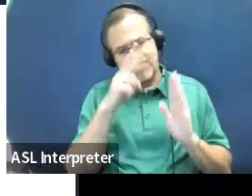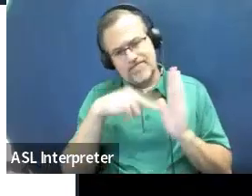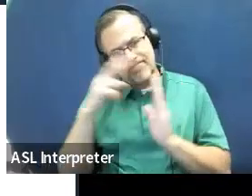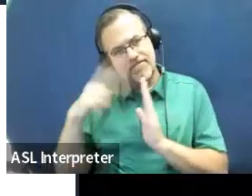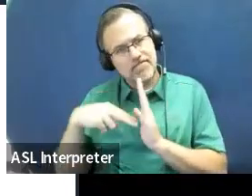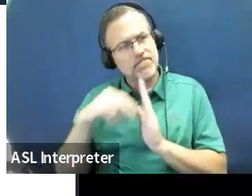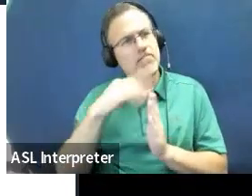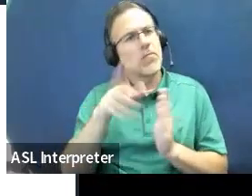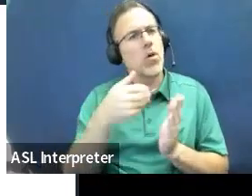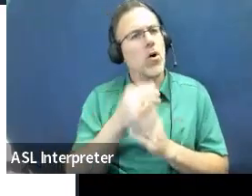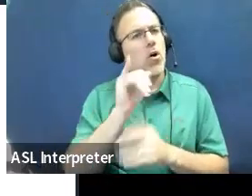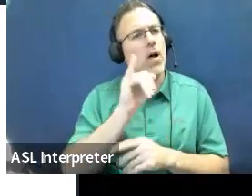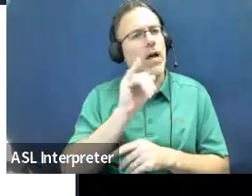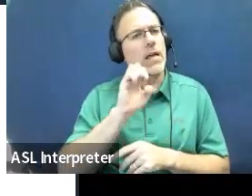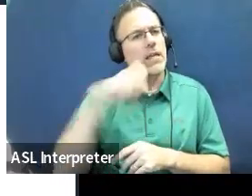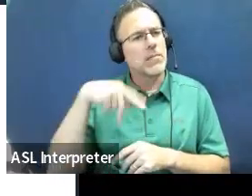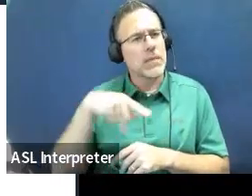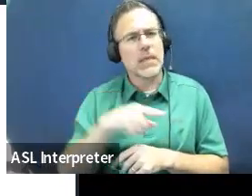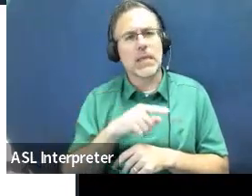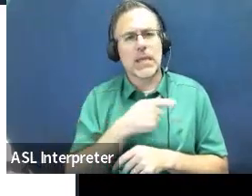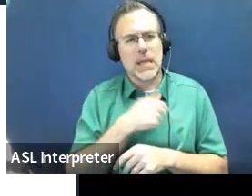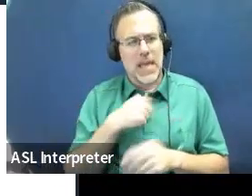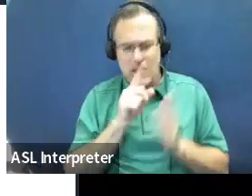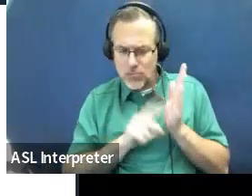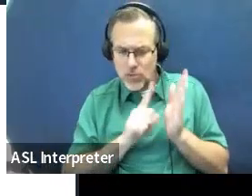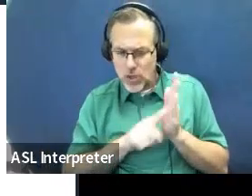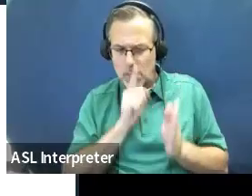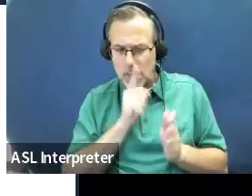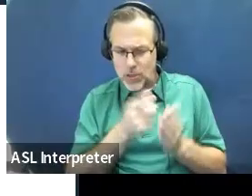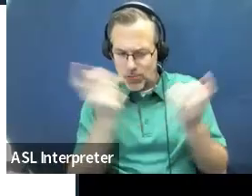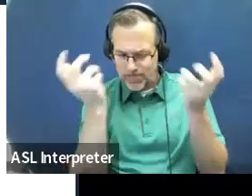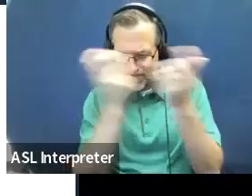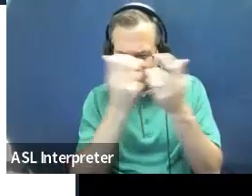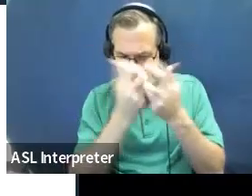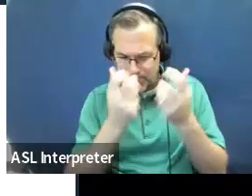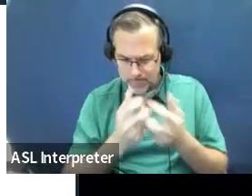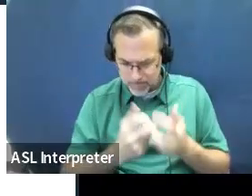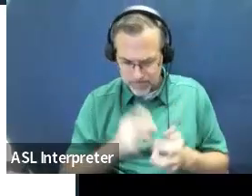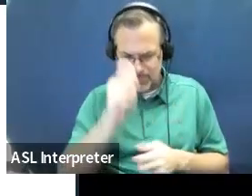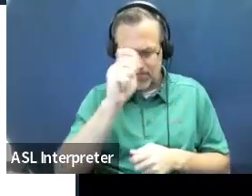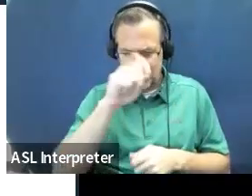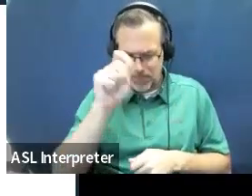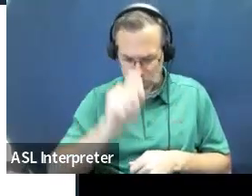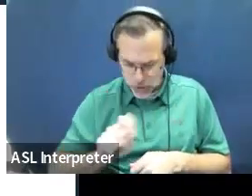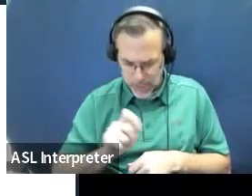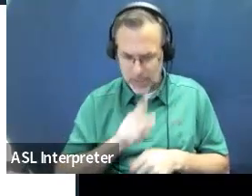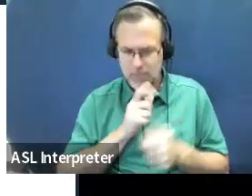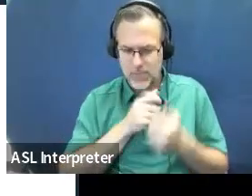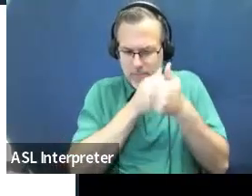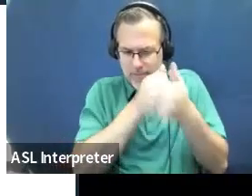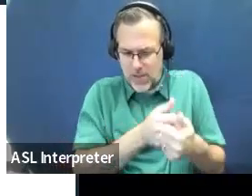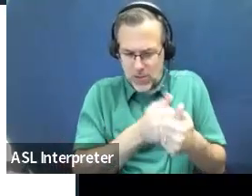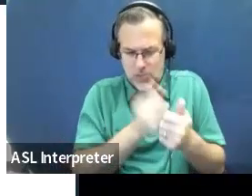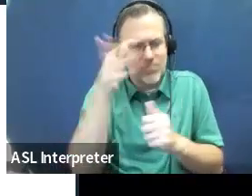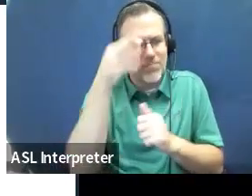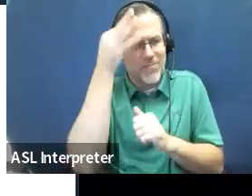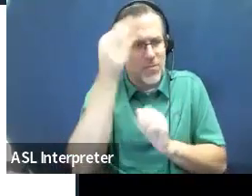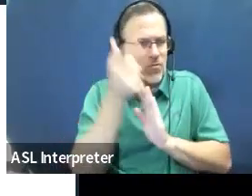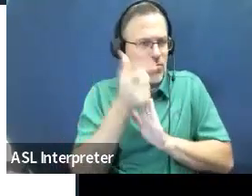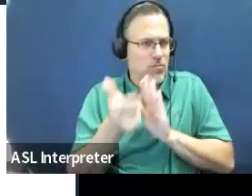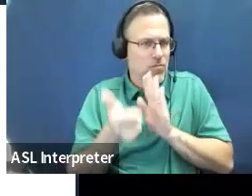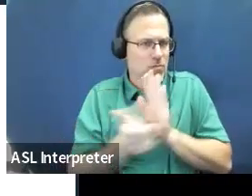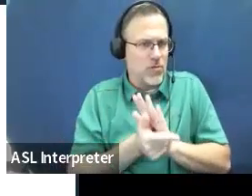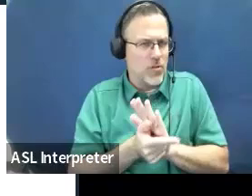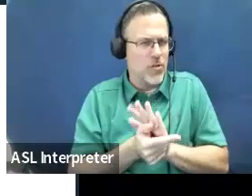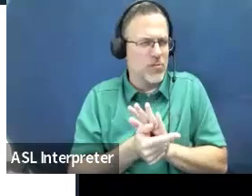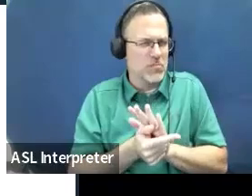are compliant with those regulations. So that is what becomes part of